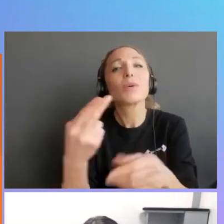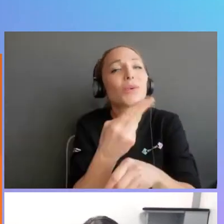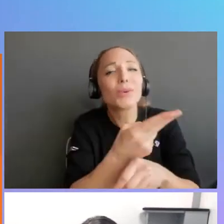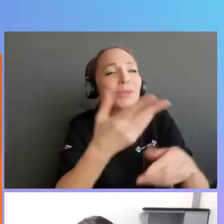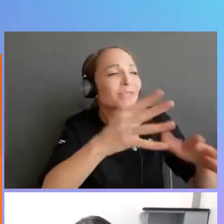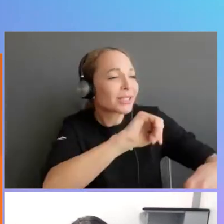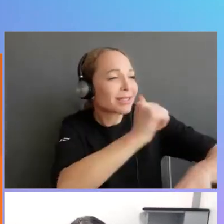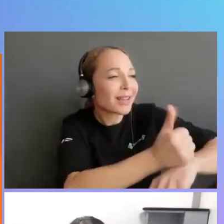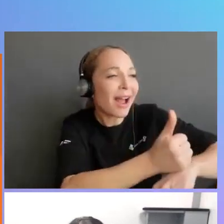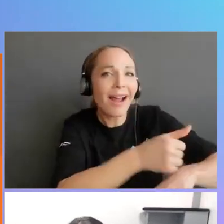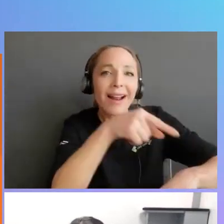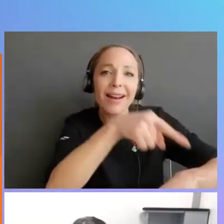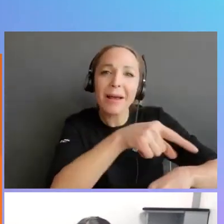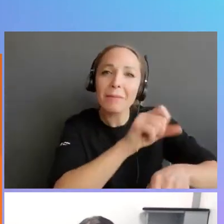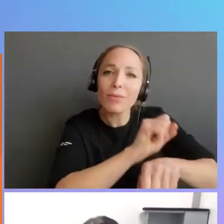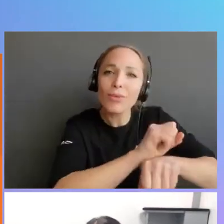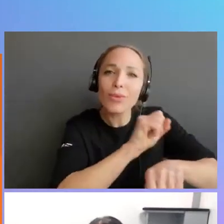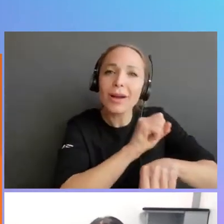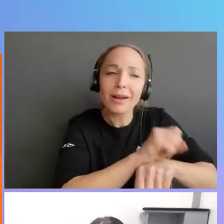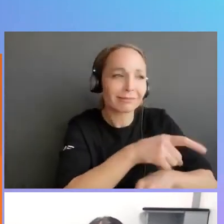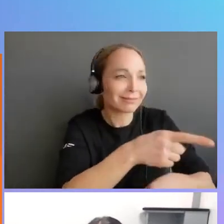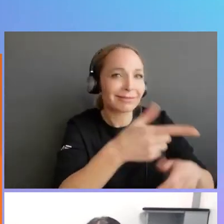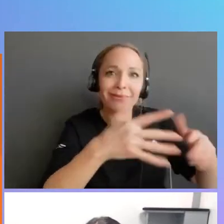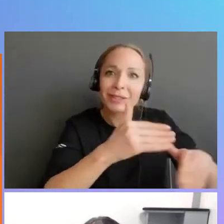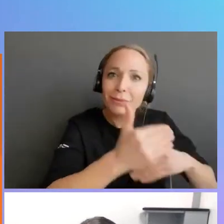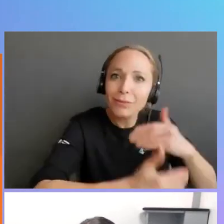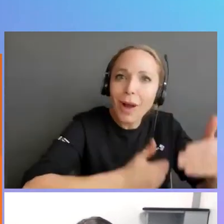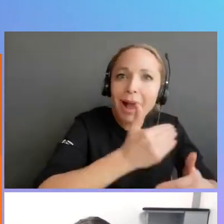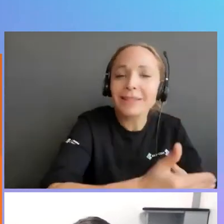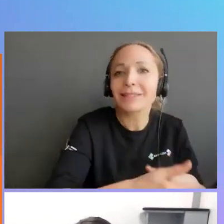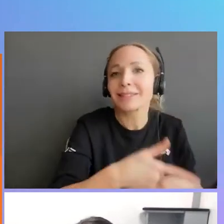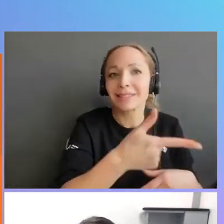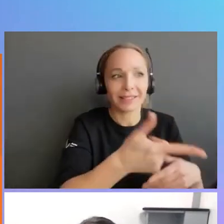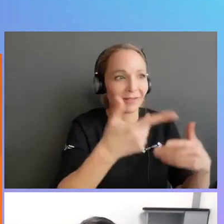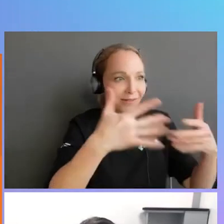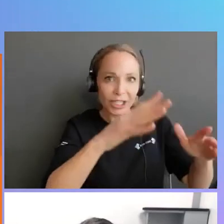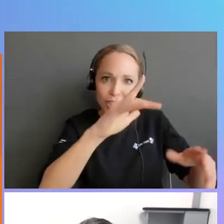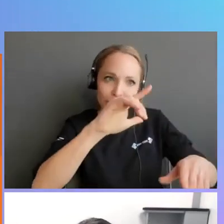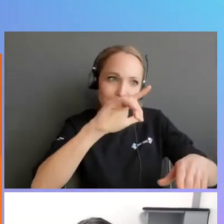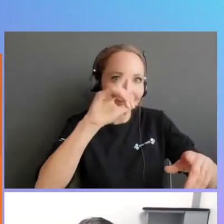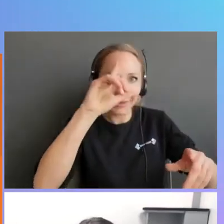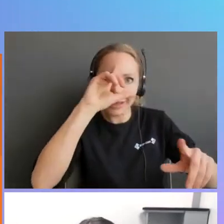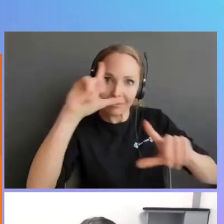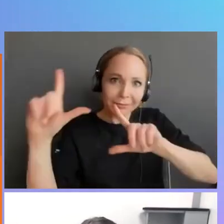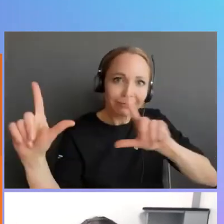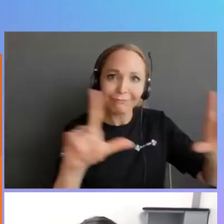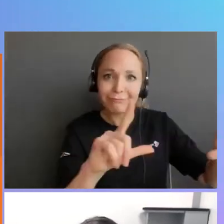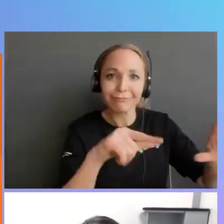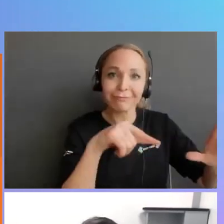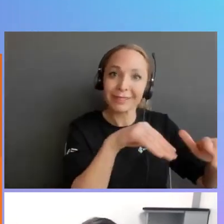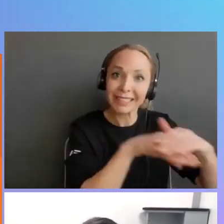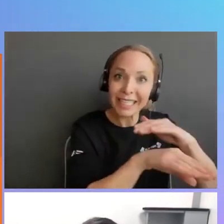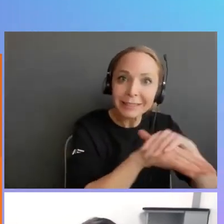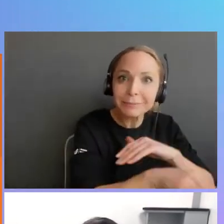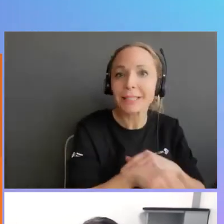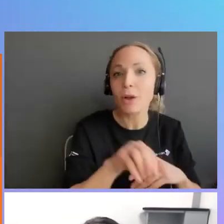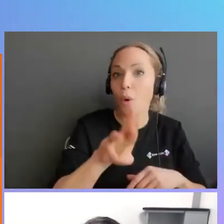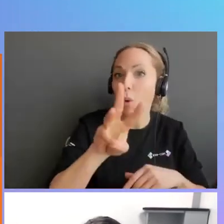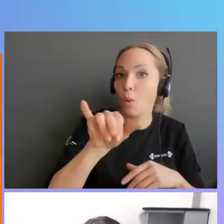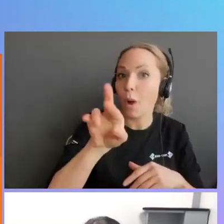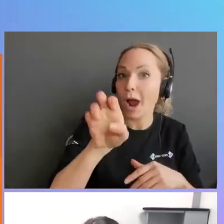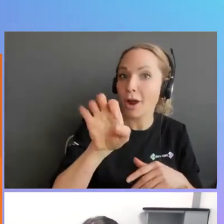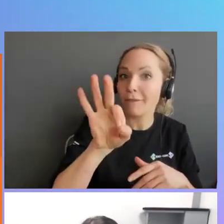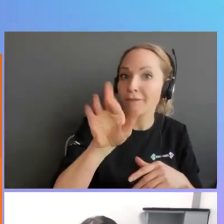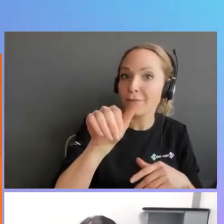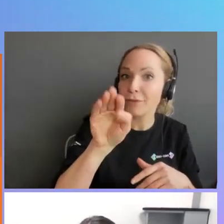already been audited for accessibility, designs and wireframes with accessibility annotations built in. Use what you have.